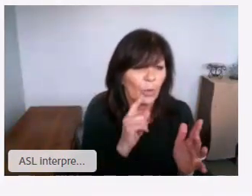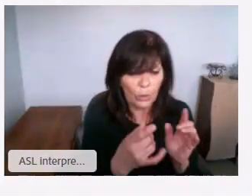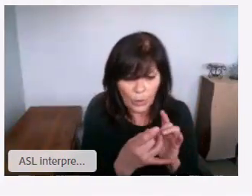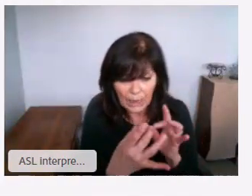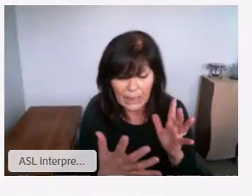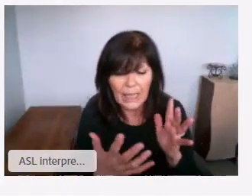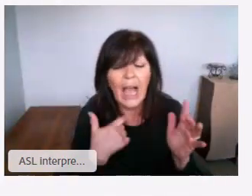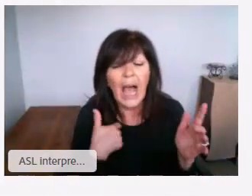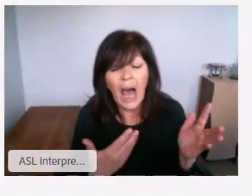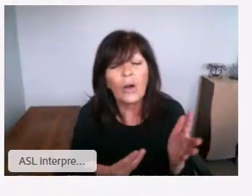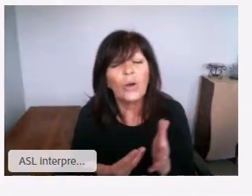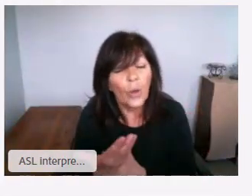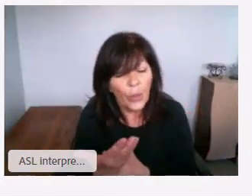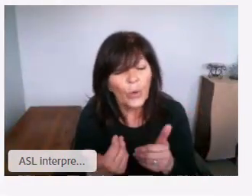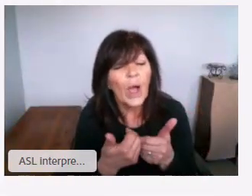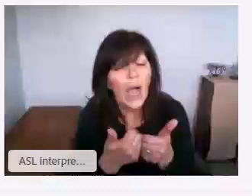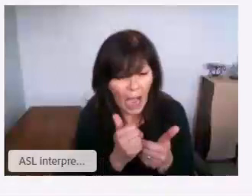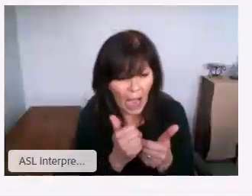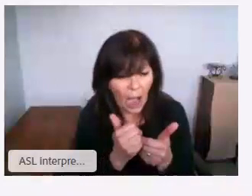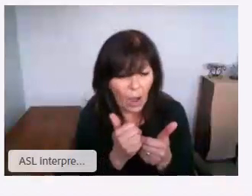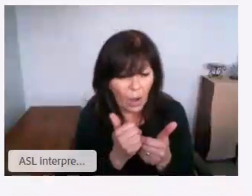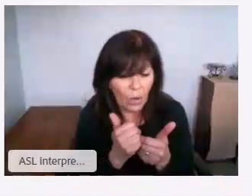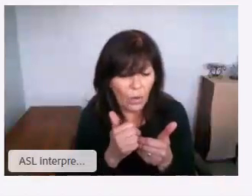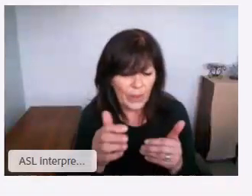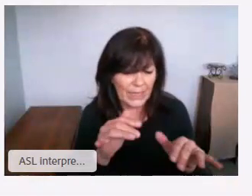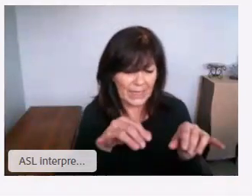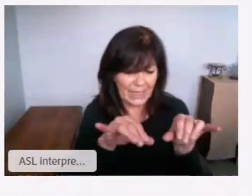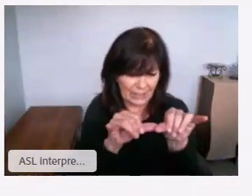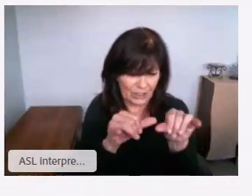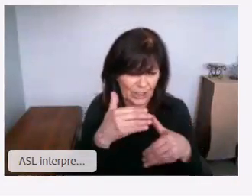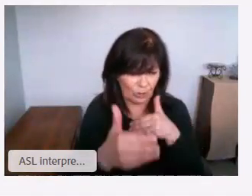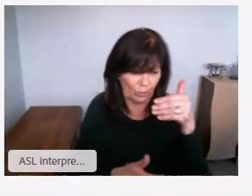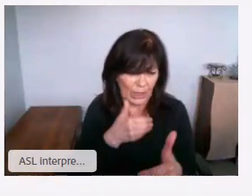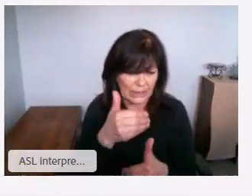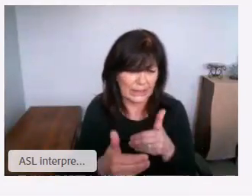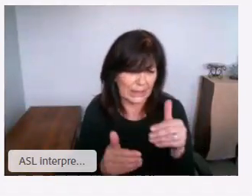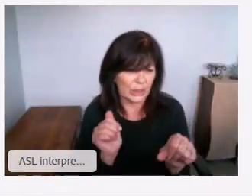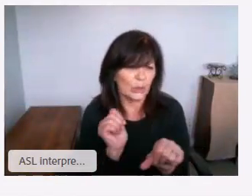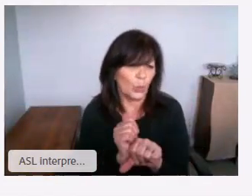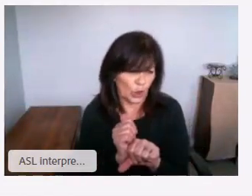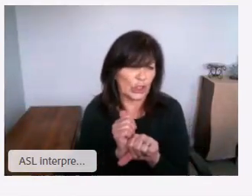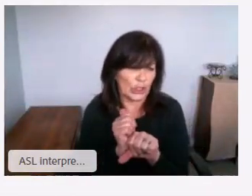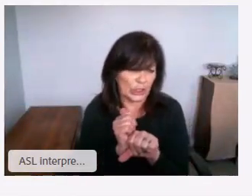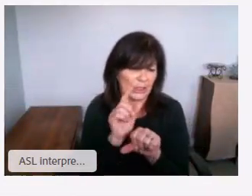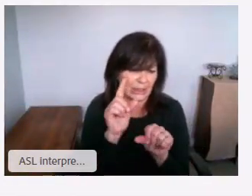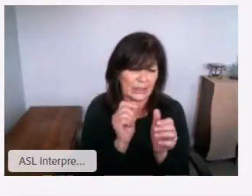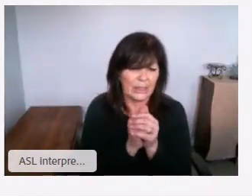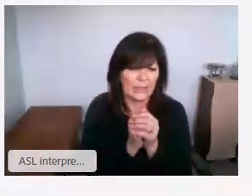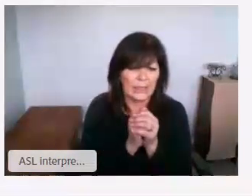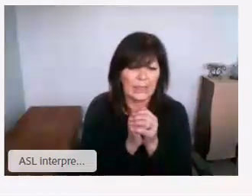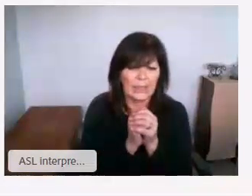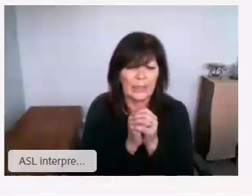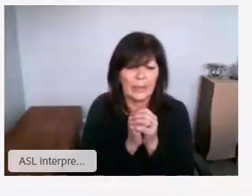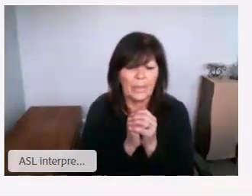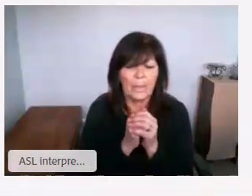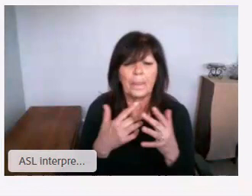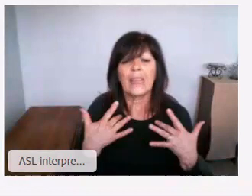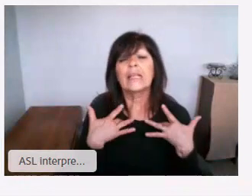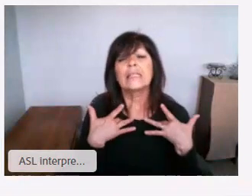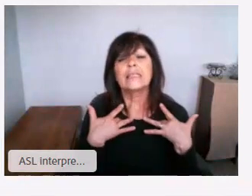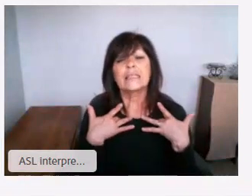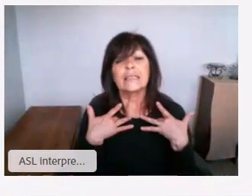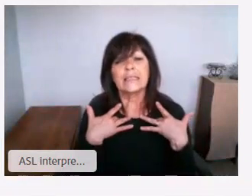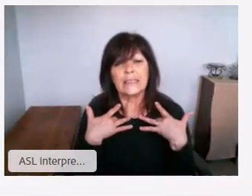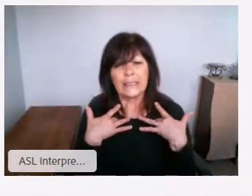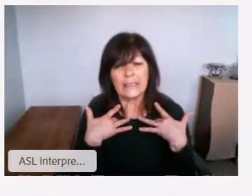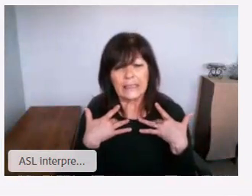through how the system engineering process works. So a typical system